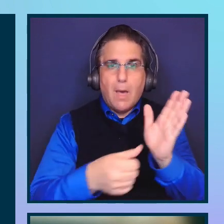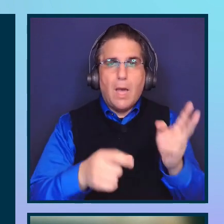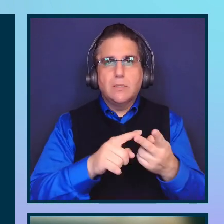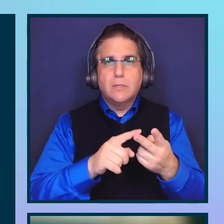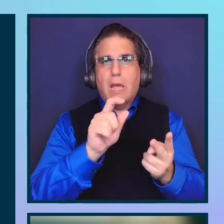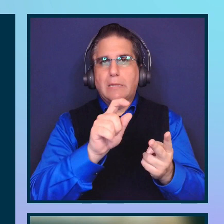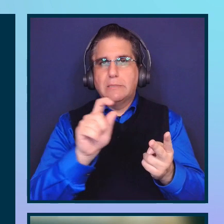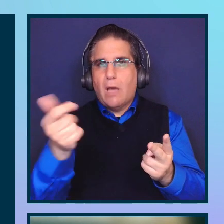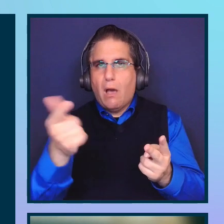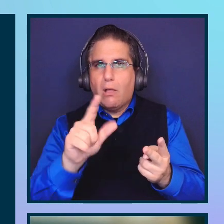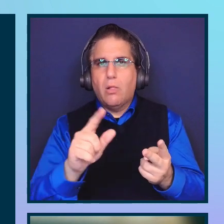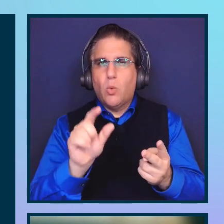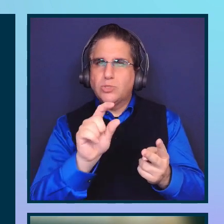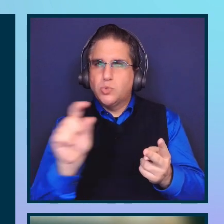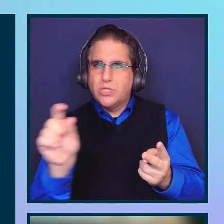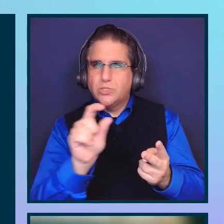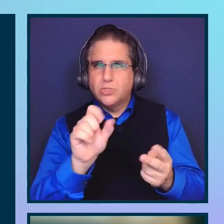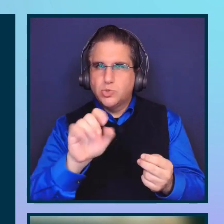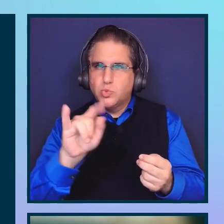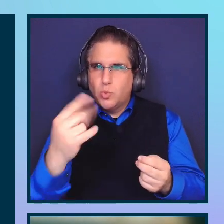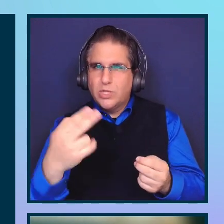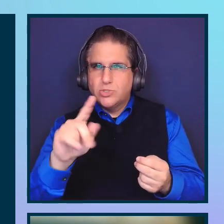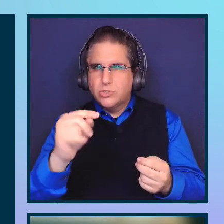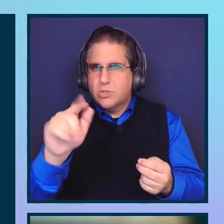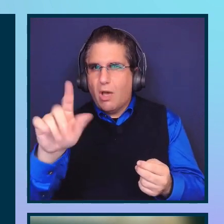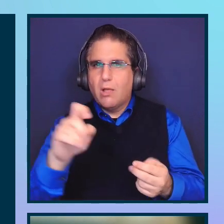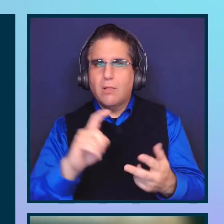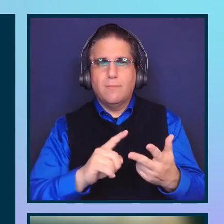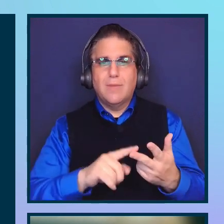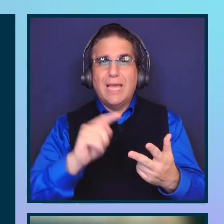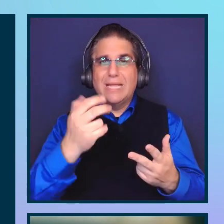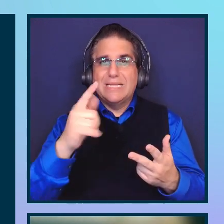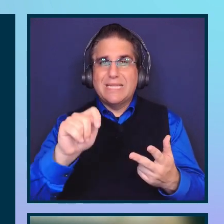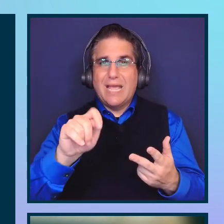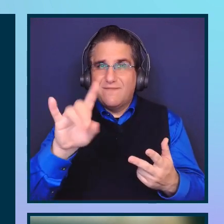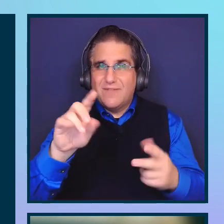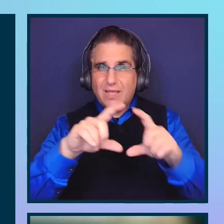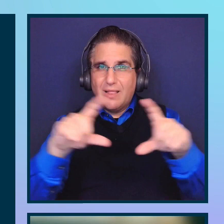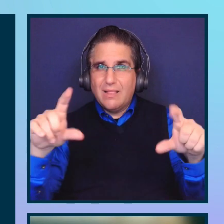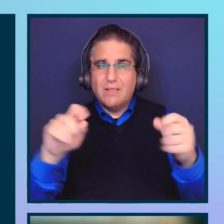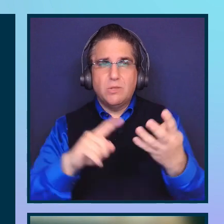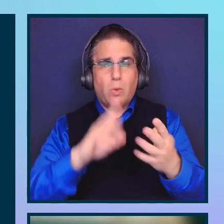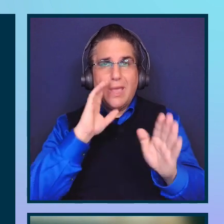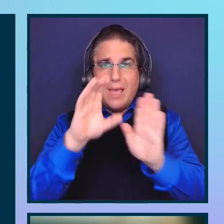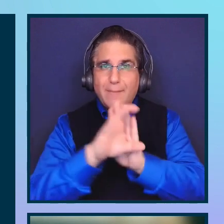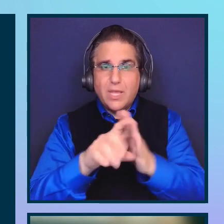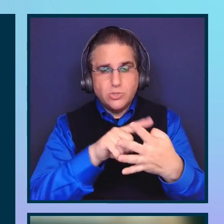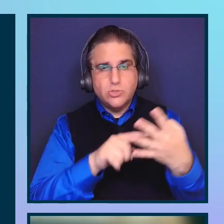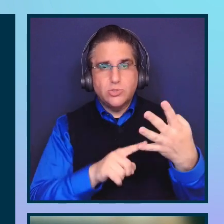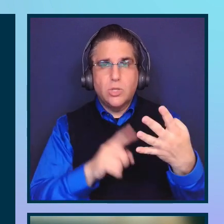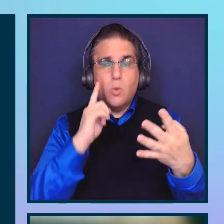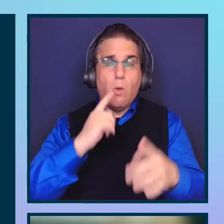or switch, as some people call it, text field, image, just to name a few, those are automatically going